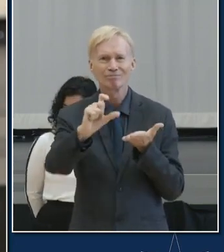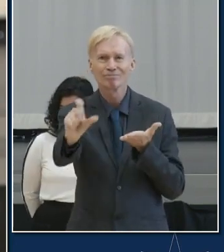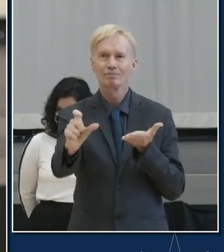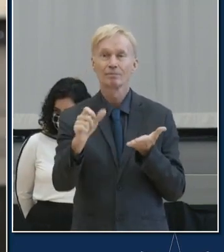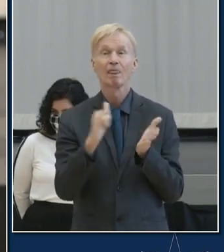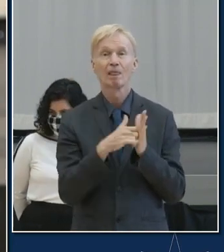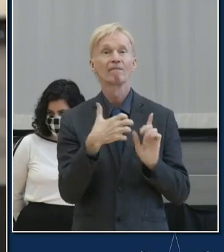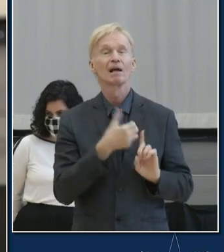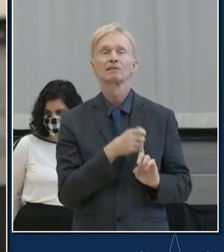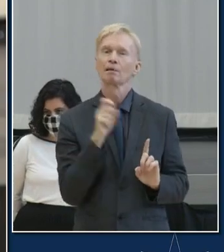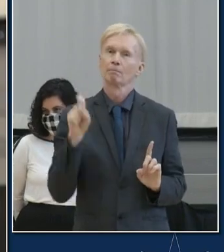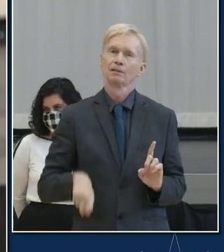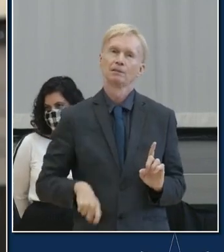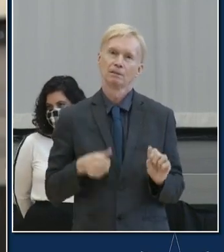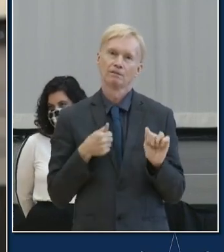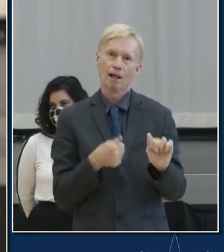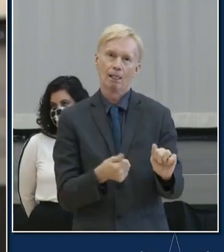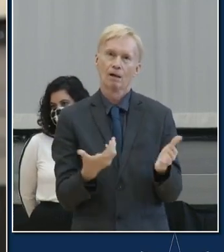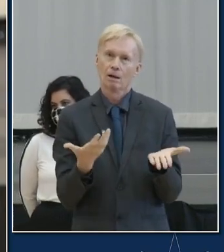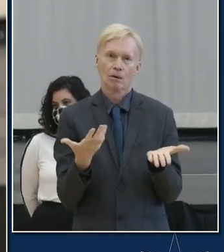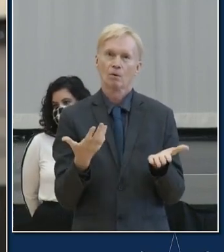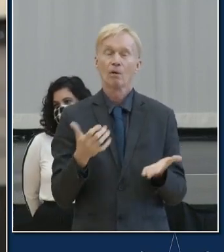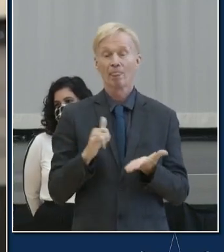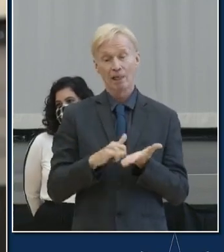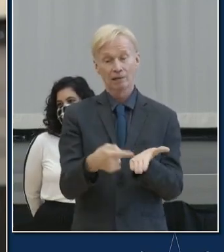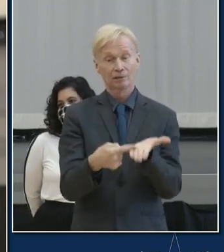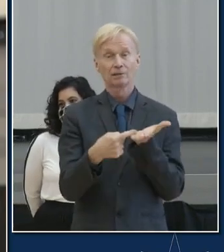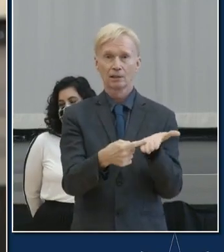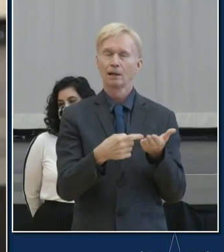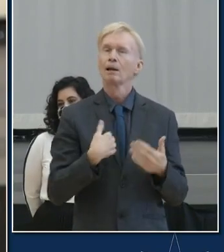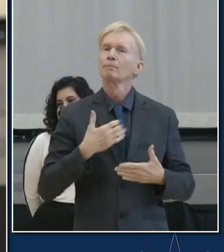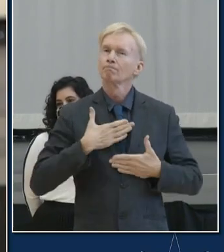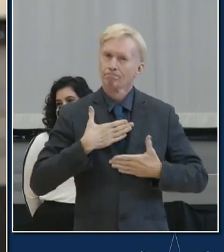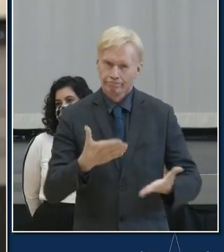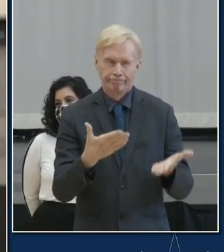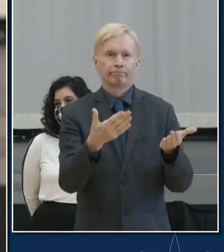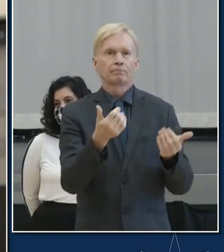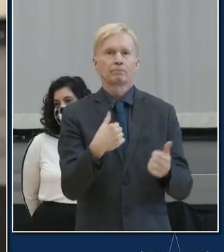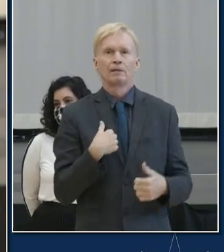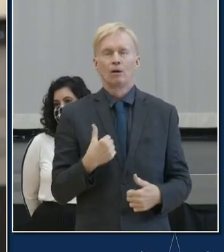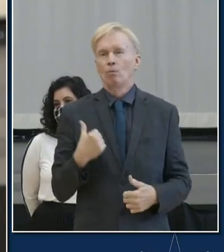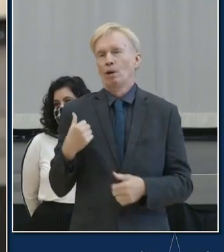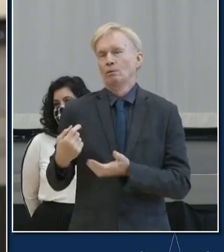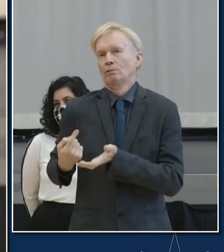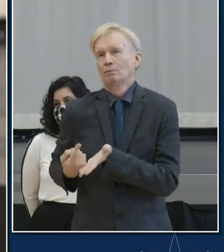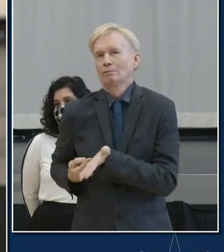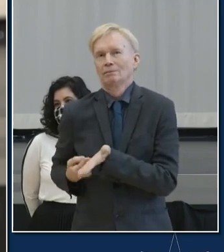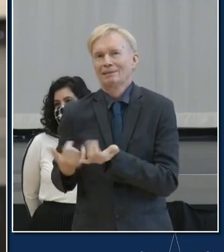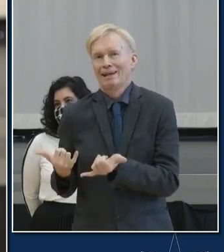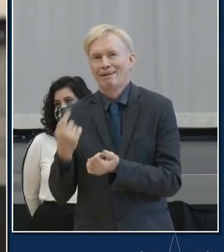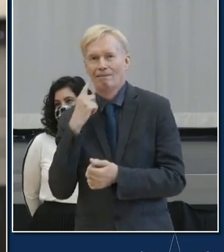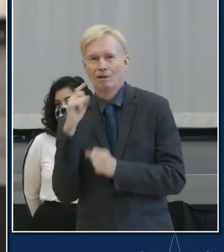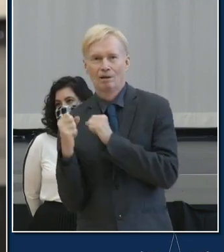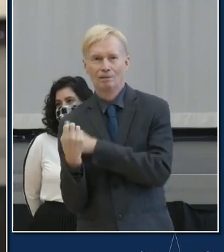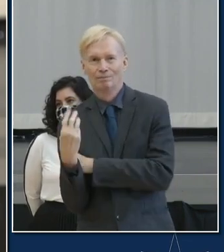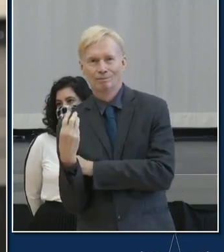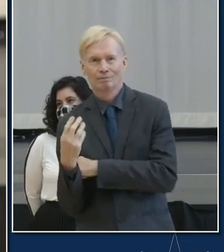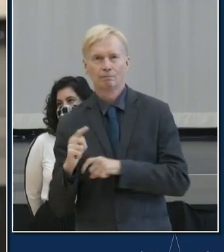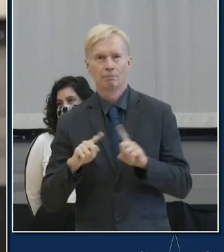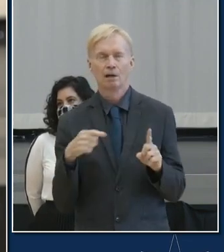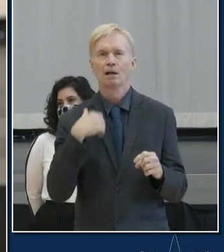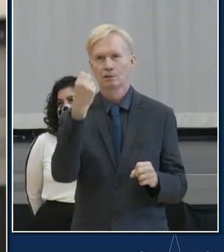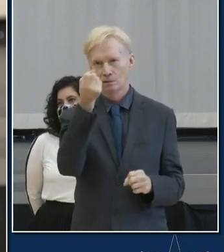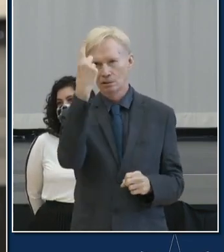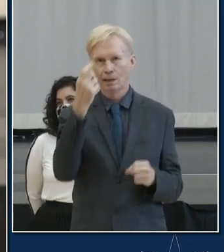have to do that. Those discussions obviously will continue, and I'm not going to negotiate here in the press. I understand there's a lot of